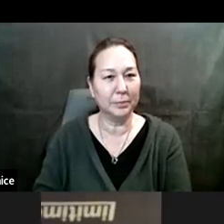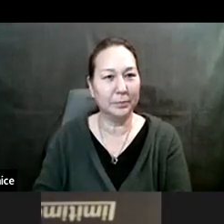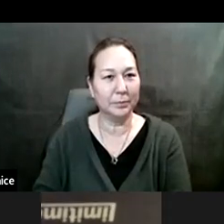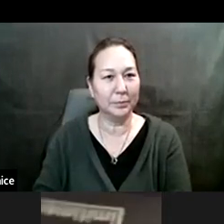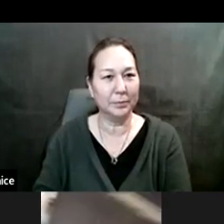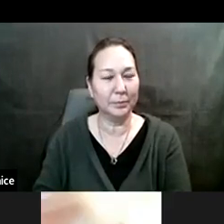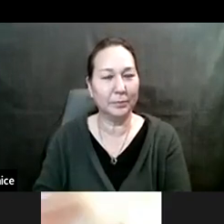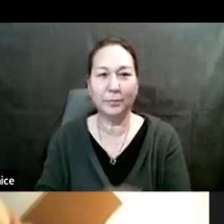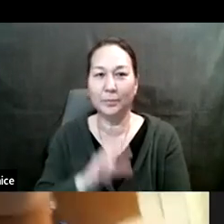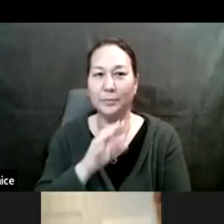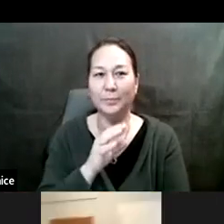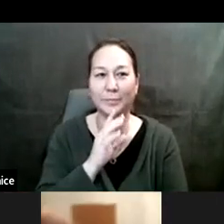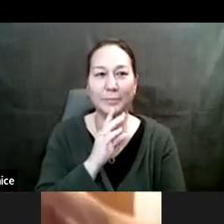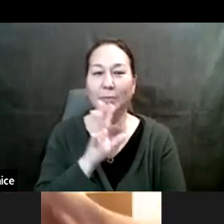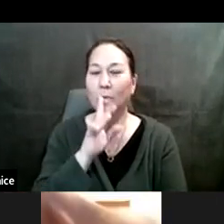made